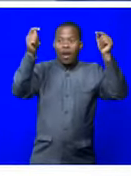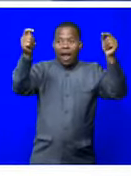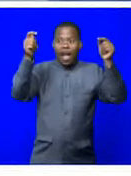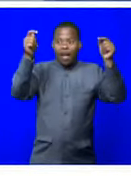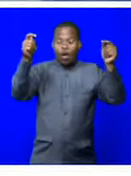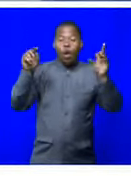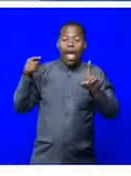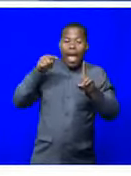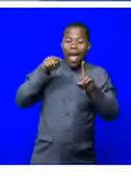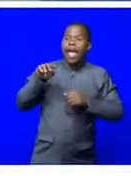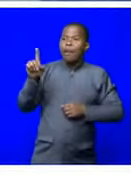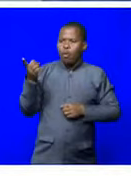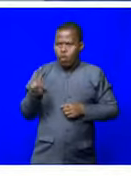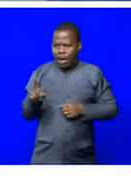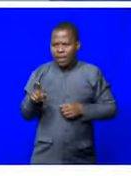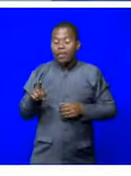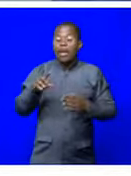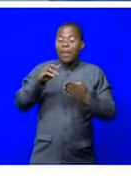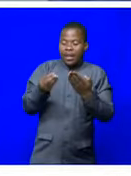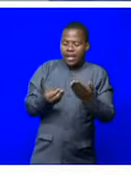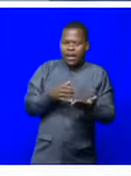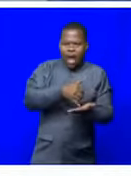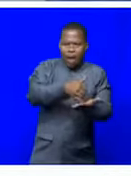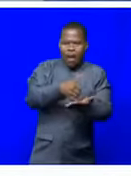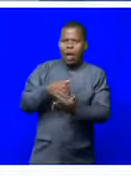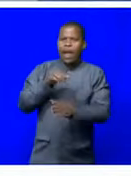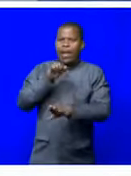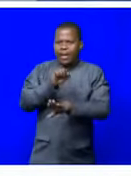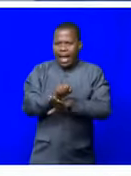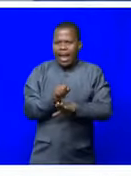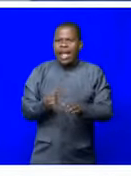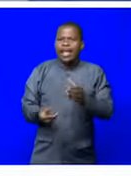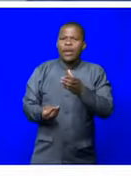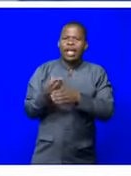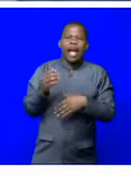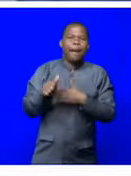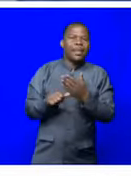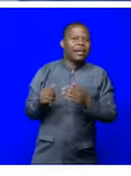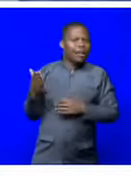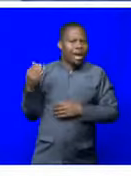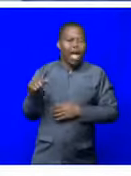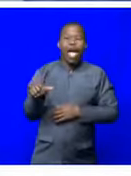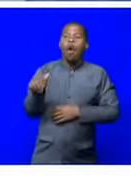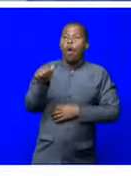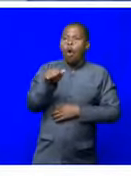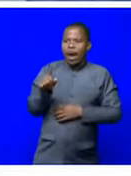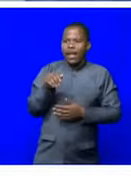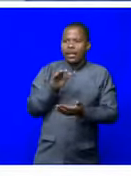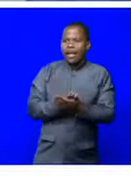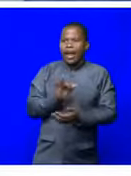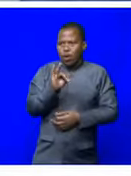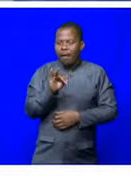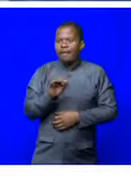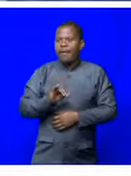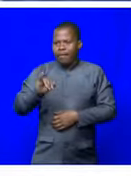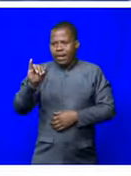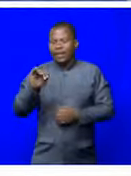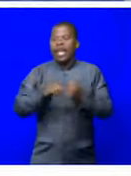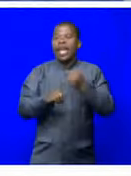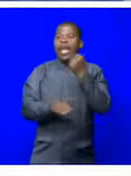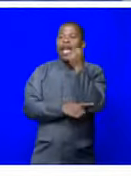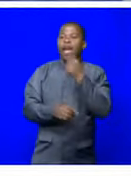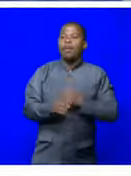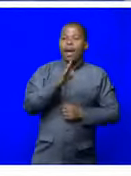solo siwenda kusukela mhla ka 12 August solo saqala kwenda ama activations saqala eMbabane